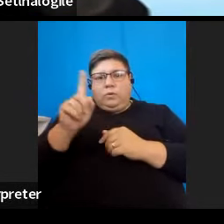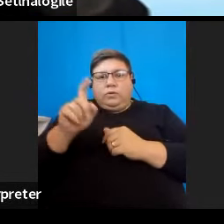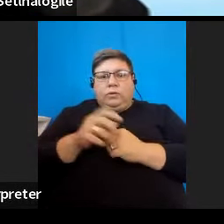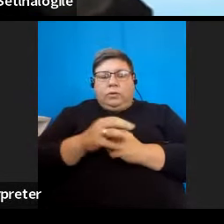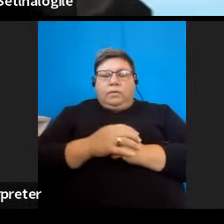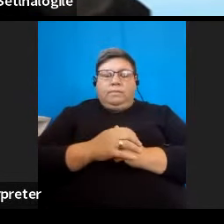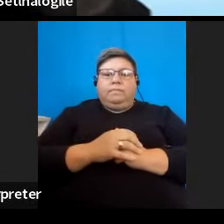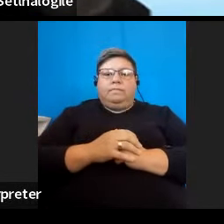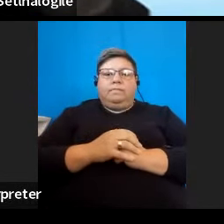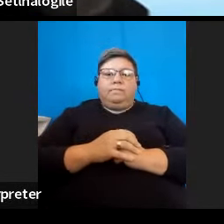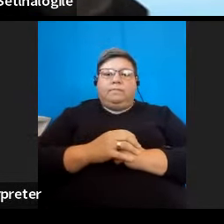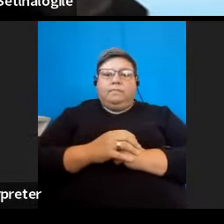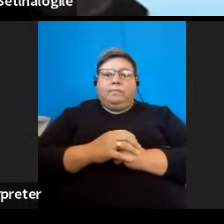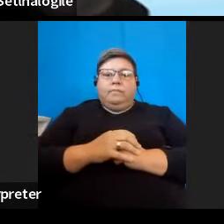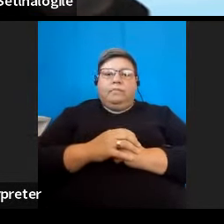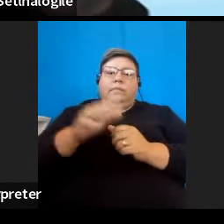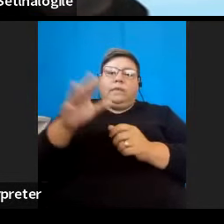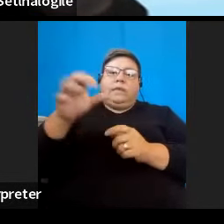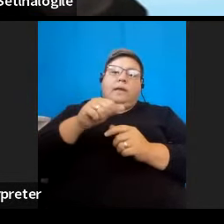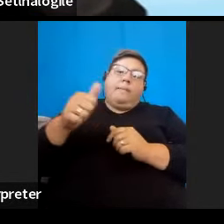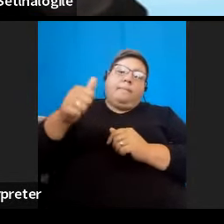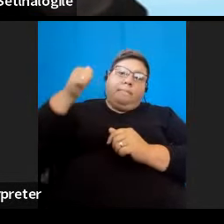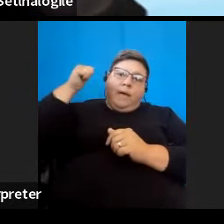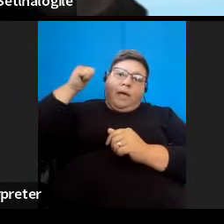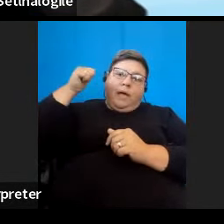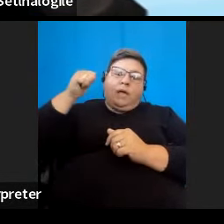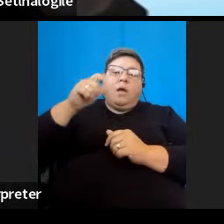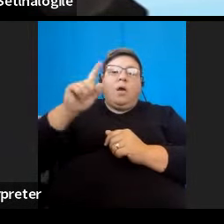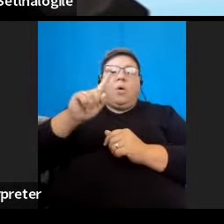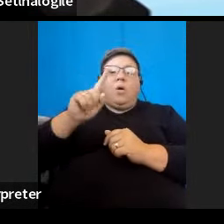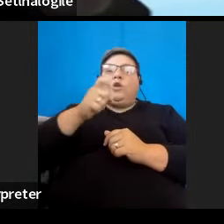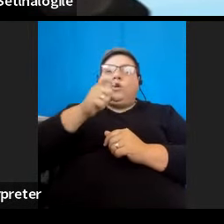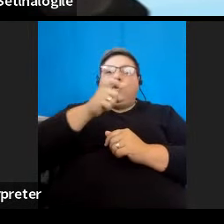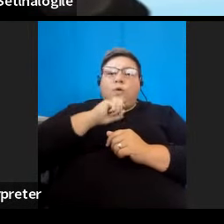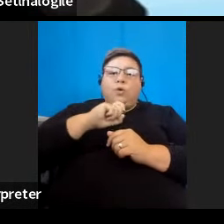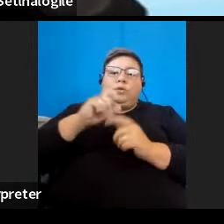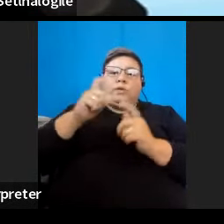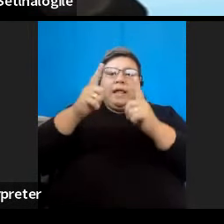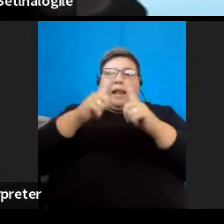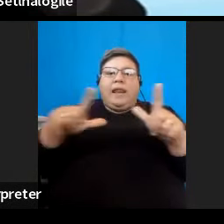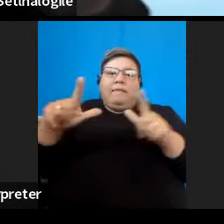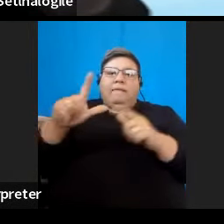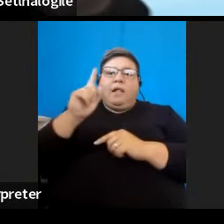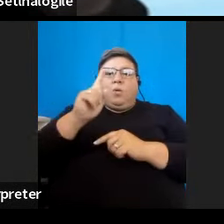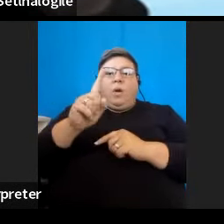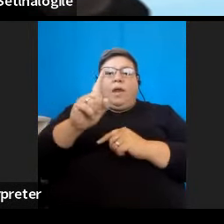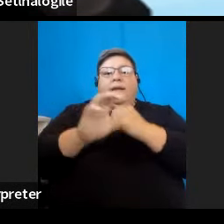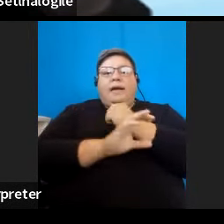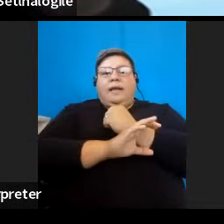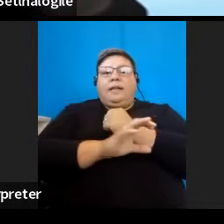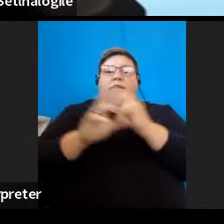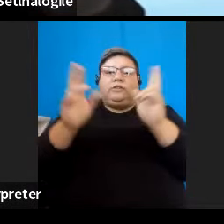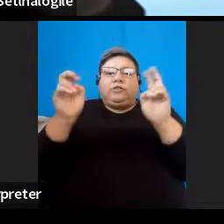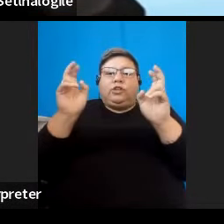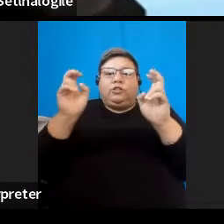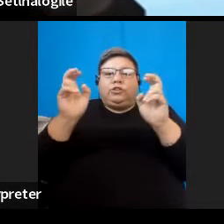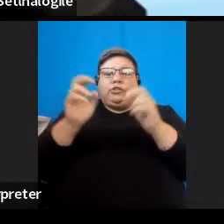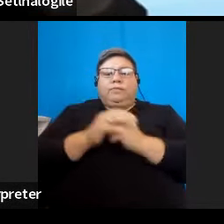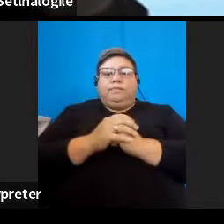it takes us back to what we used to have as level 1 accredited status,